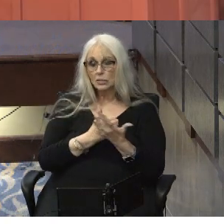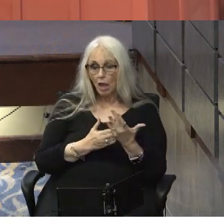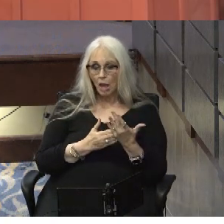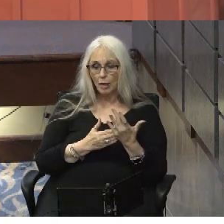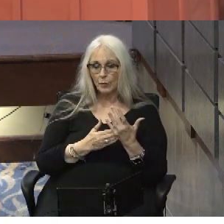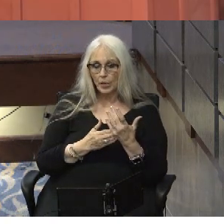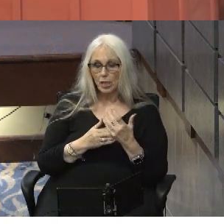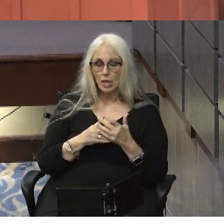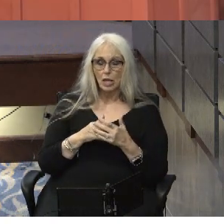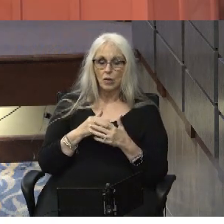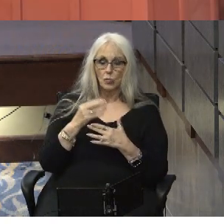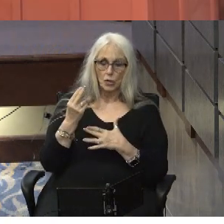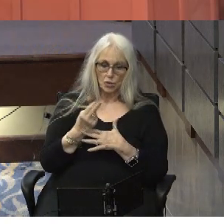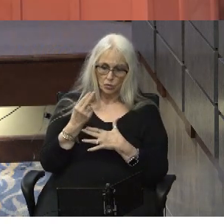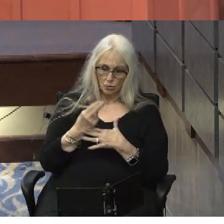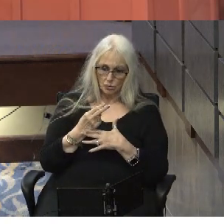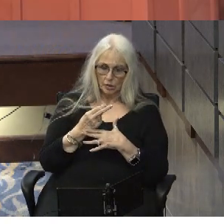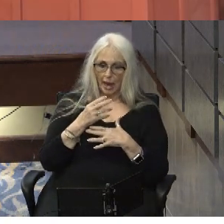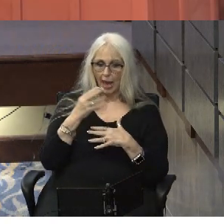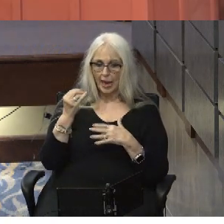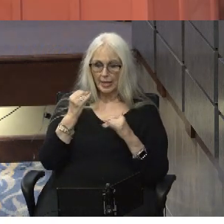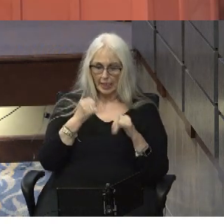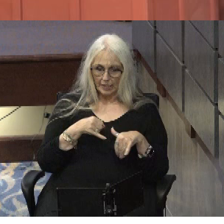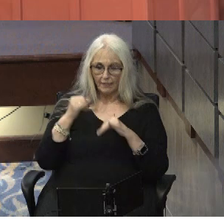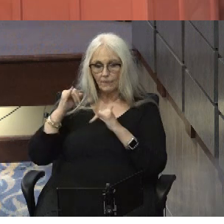will utilize an individualized,